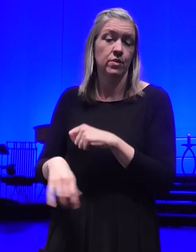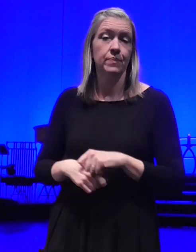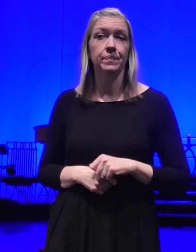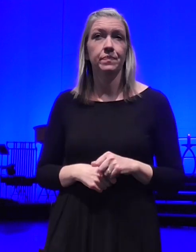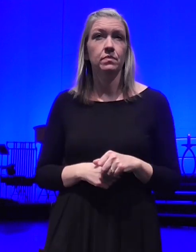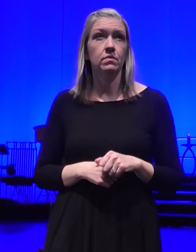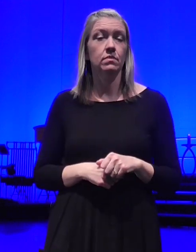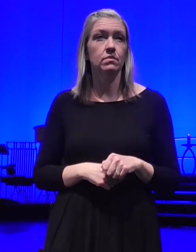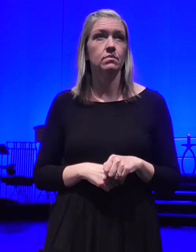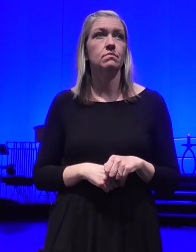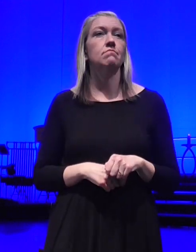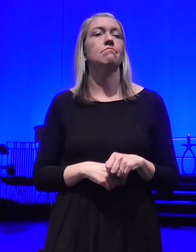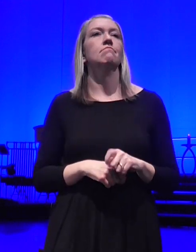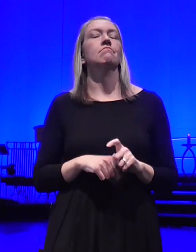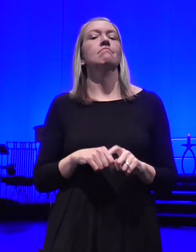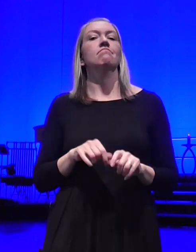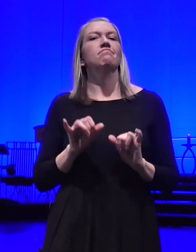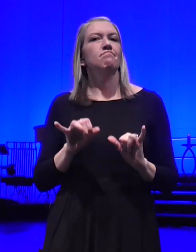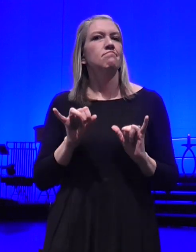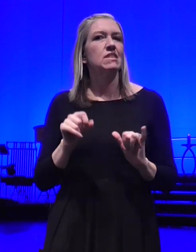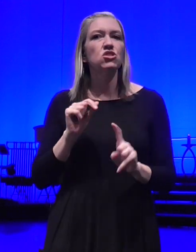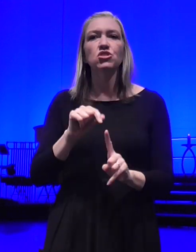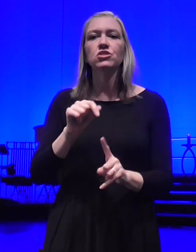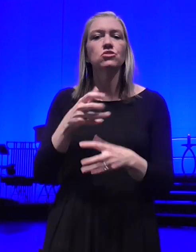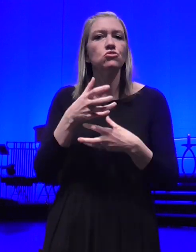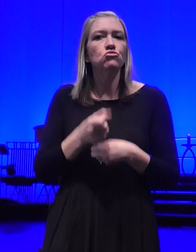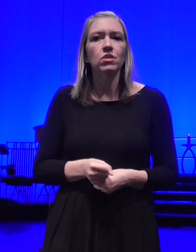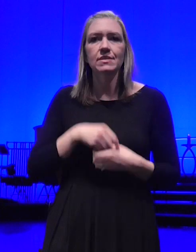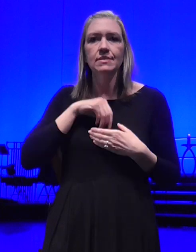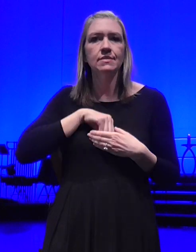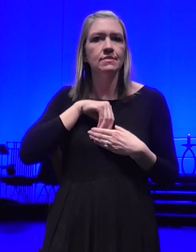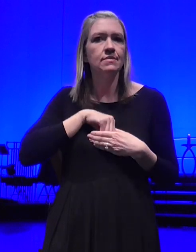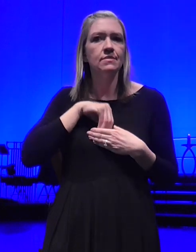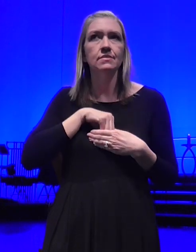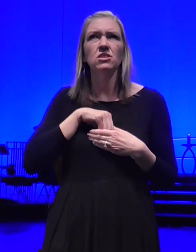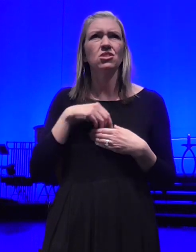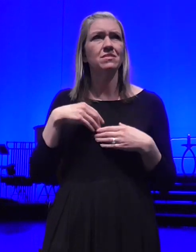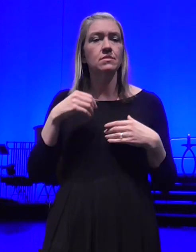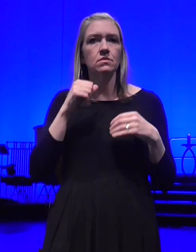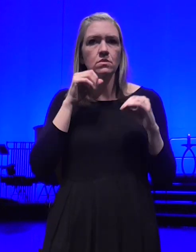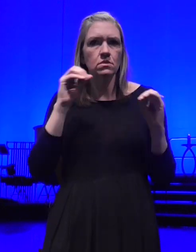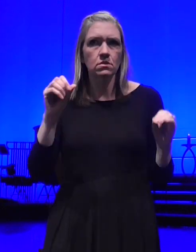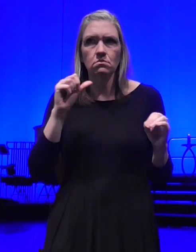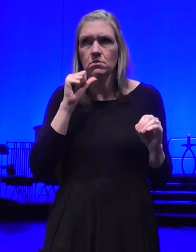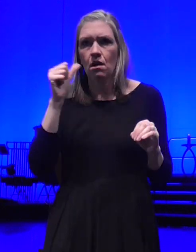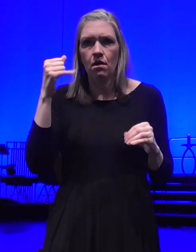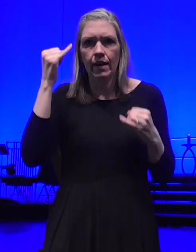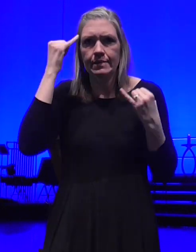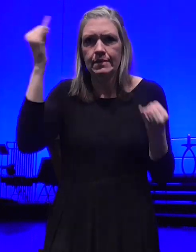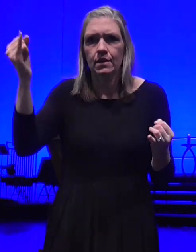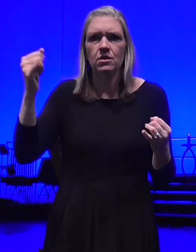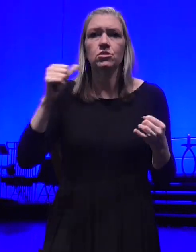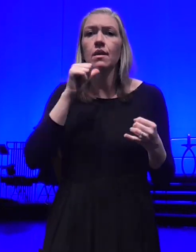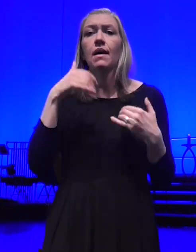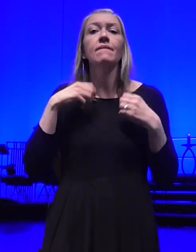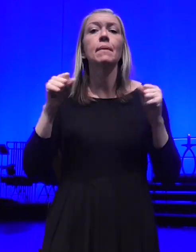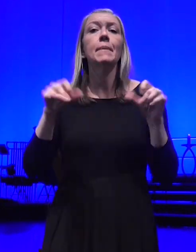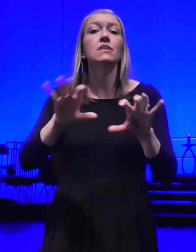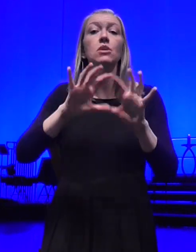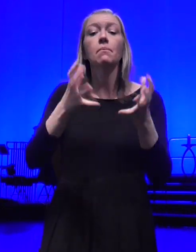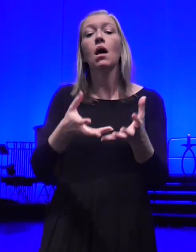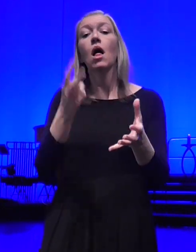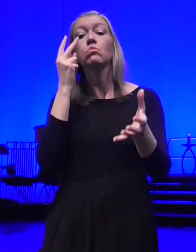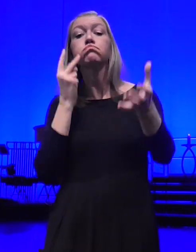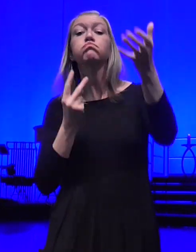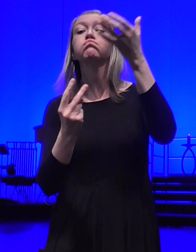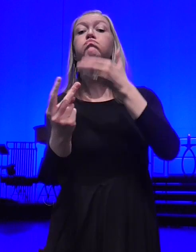She trusted that inner voice. She didn't know. She had no, wouldn't that be nice to have a magic ball that you could look at to say,